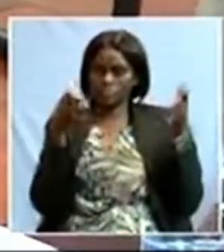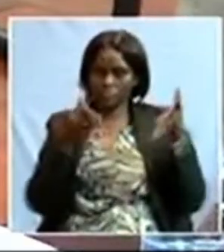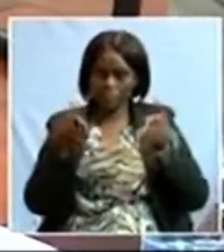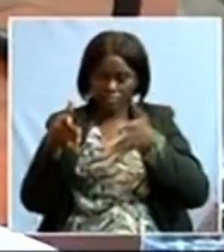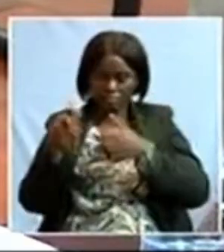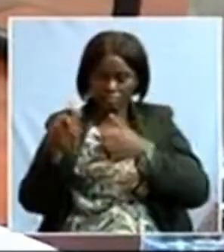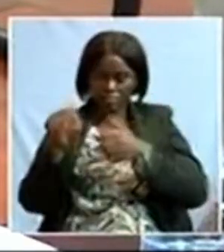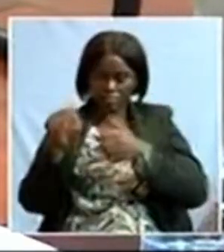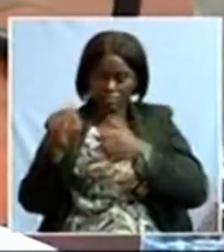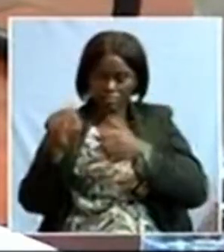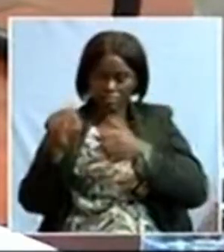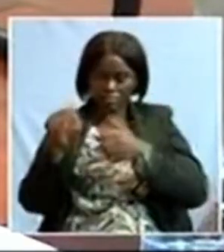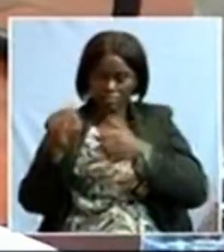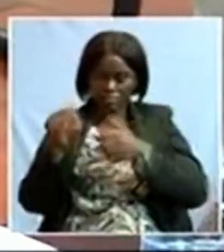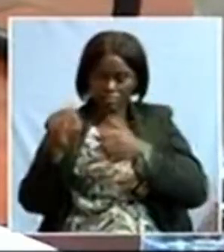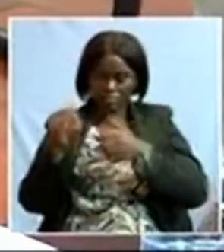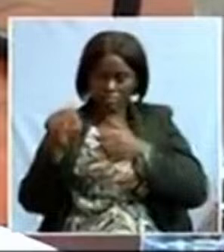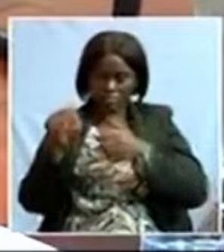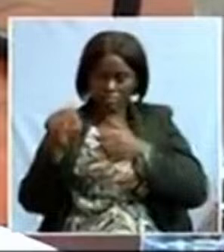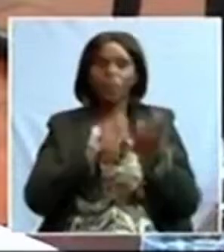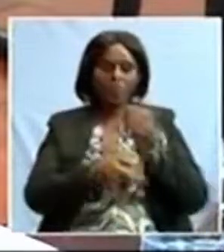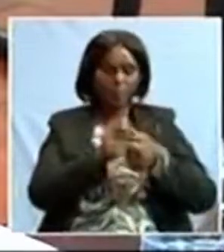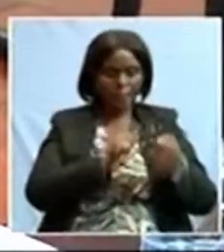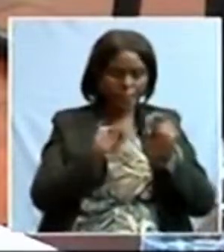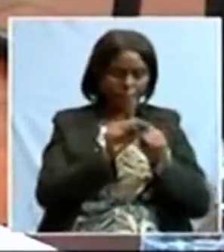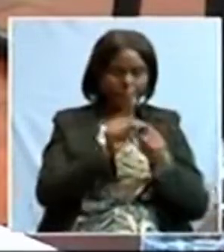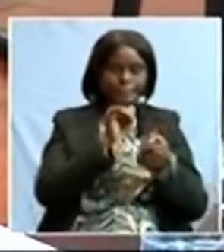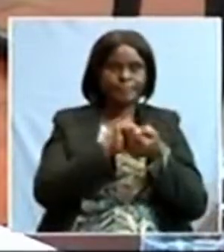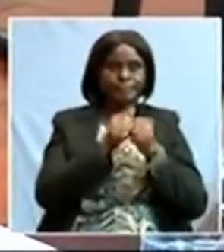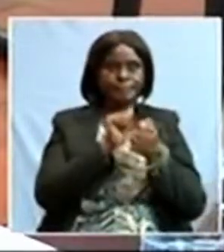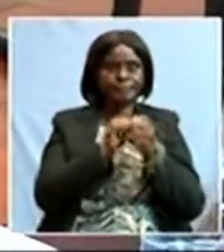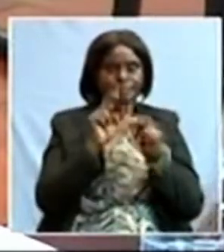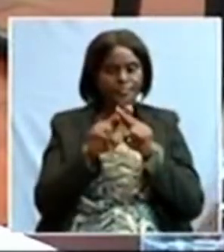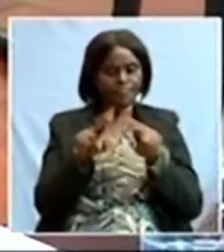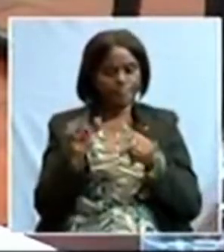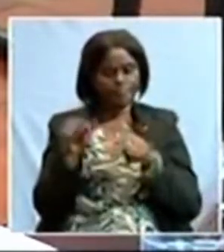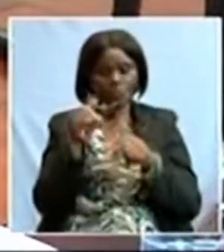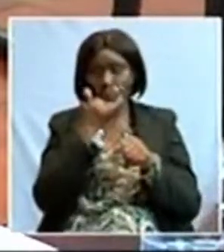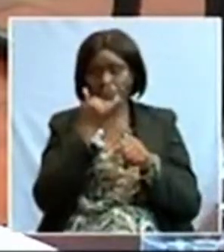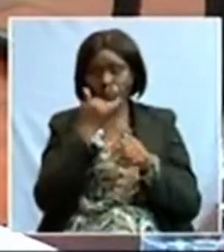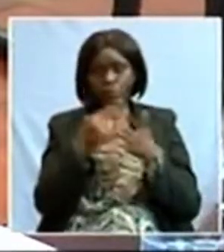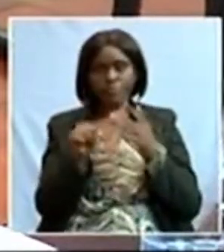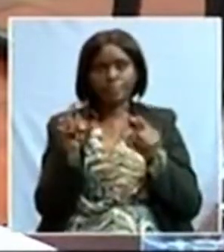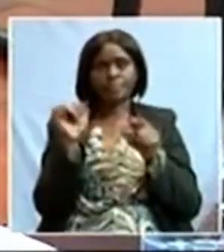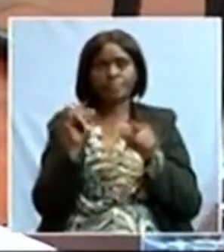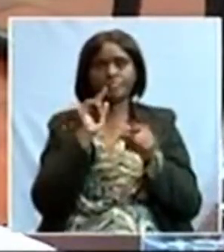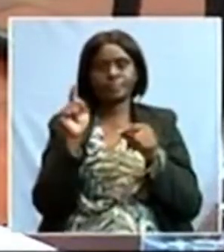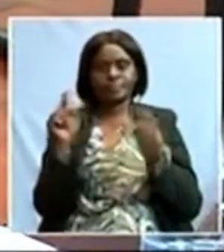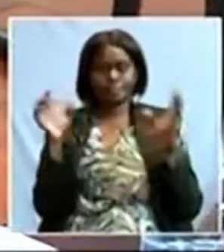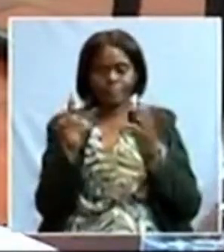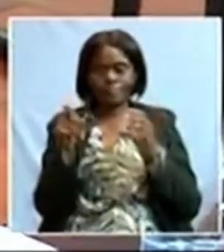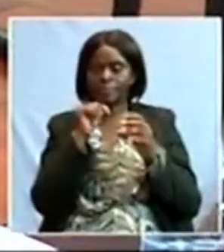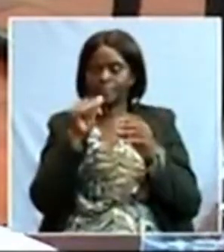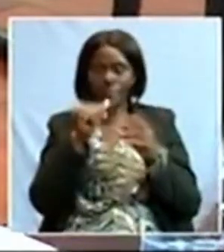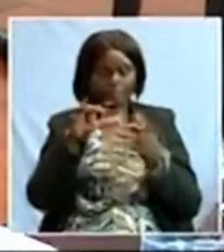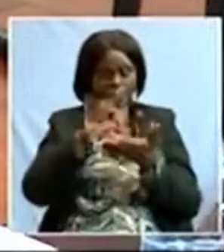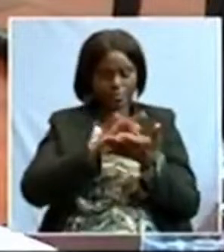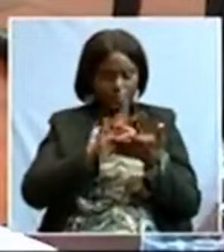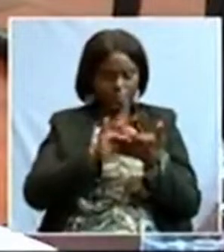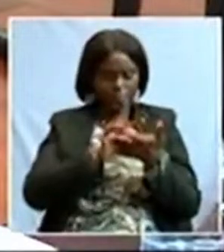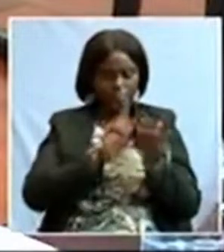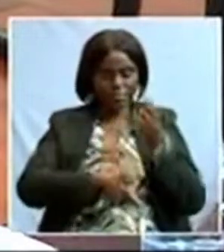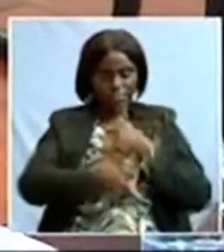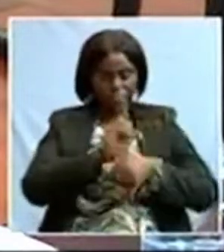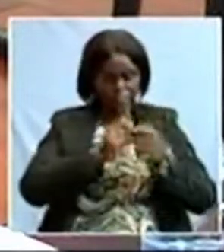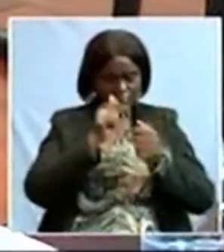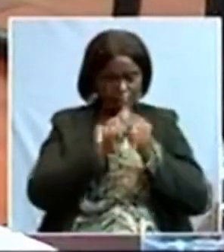and chlorination of shallow wells. Cause of the query. Chair, the cause of the query was that the Council did not chlorinate the shallow